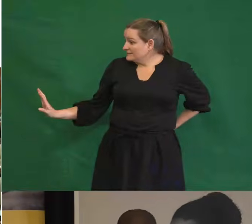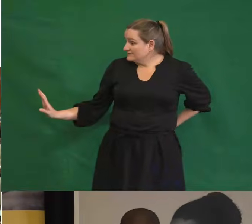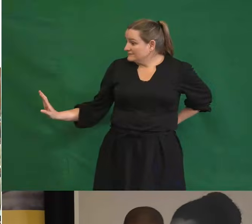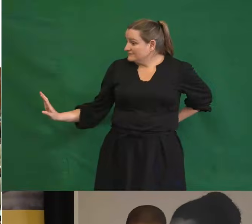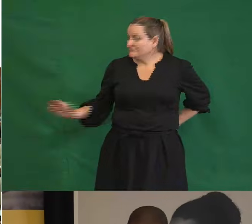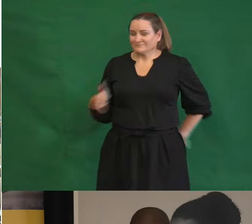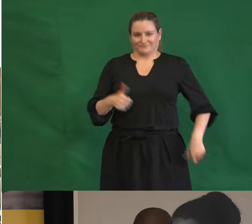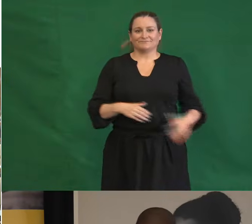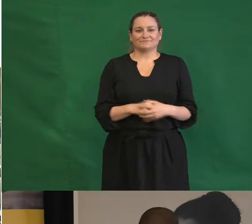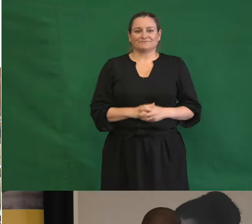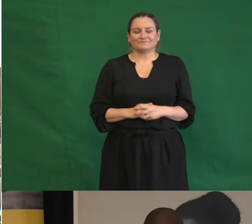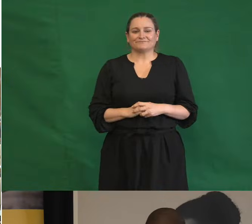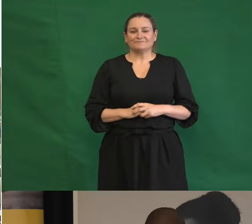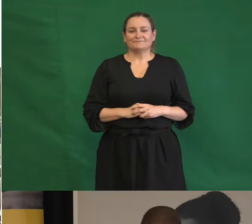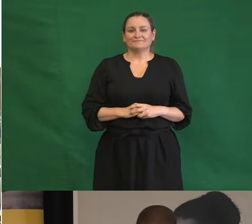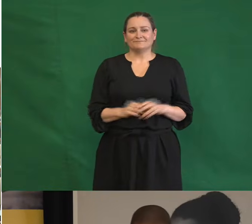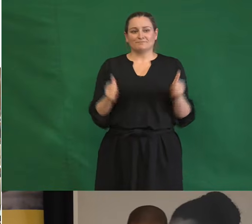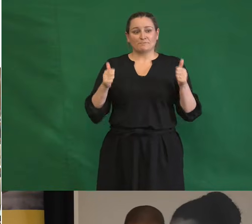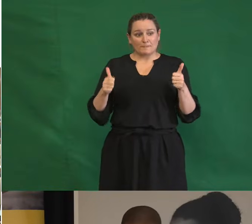Good afternoon,